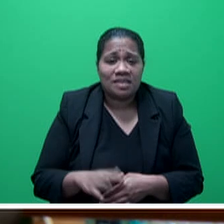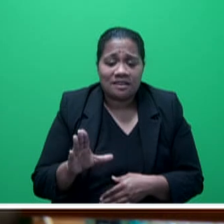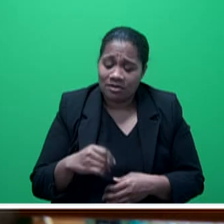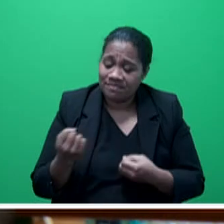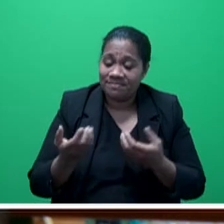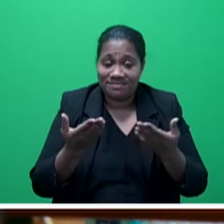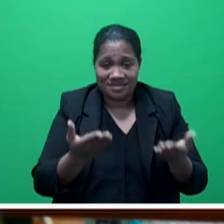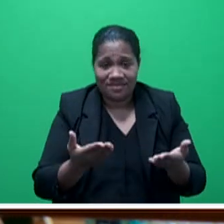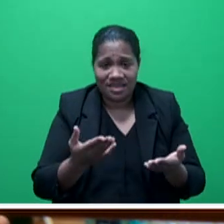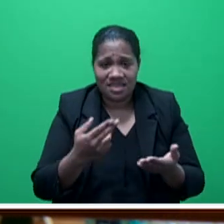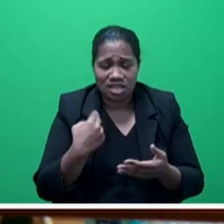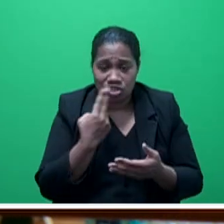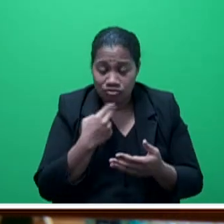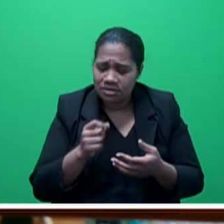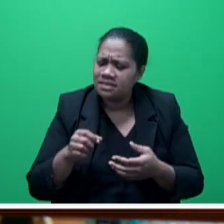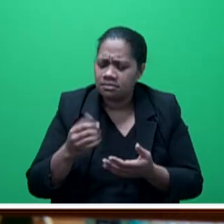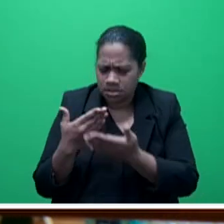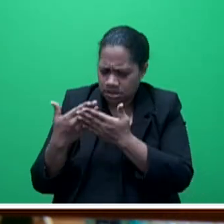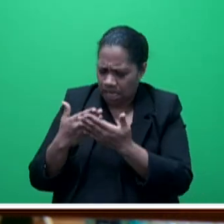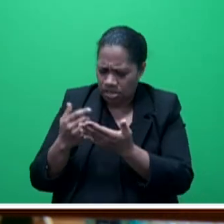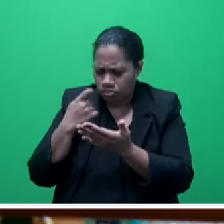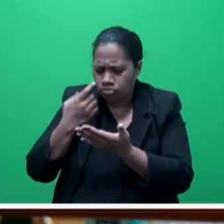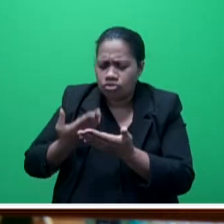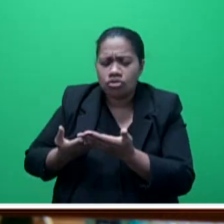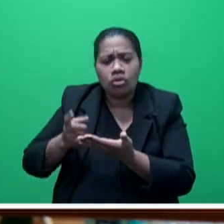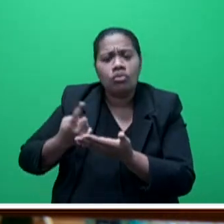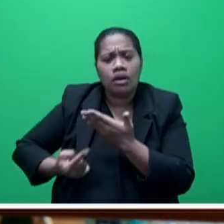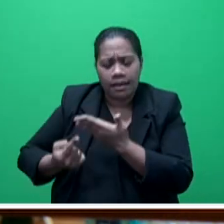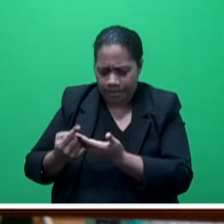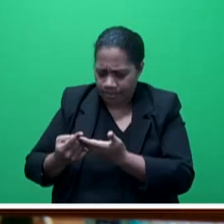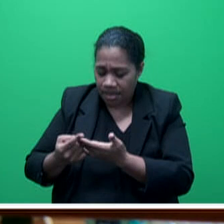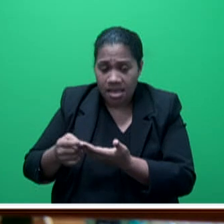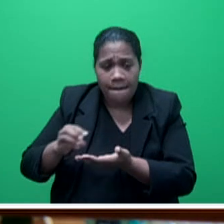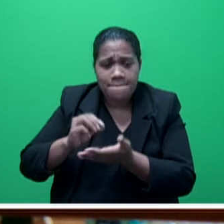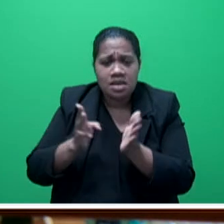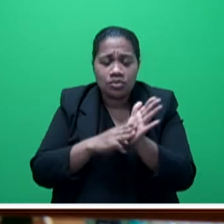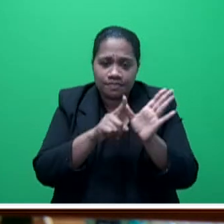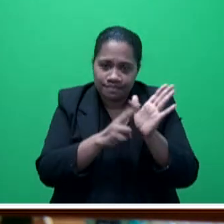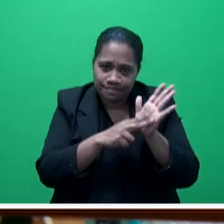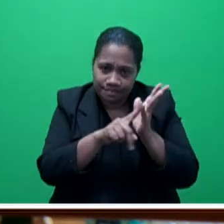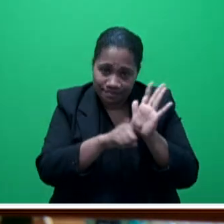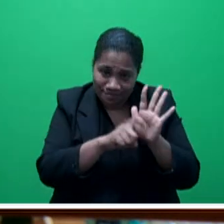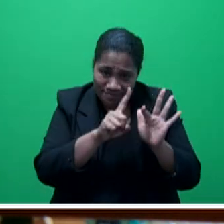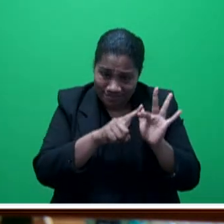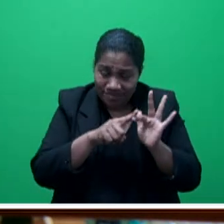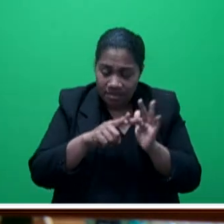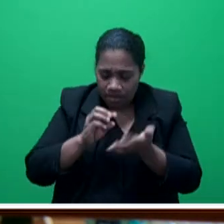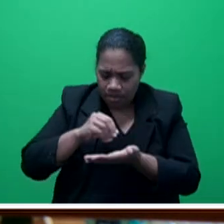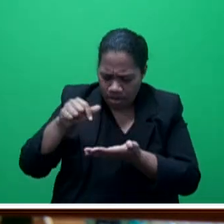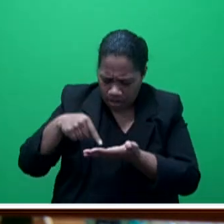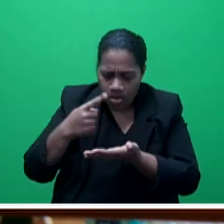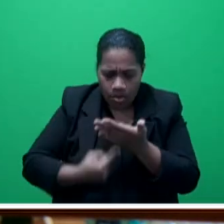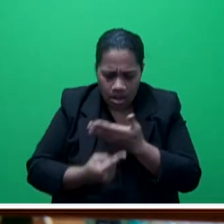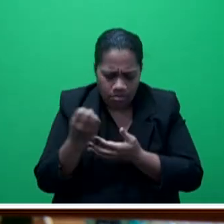nutrients, studies show that application of organic manure improves the structure of soil and increases its ability to hold water